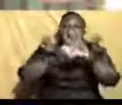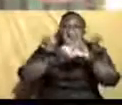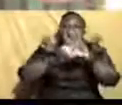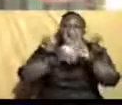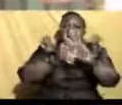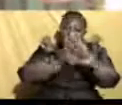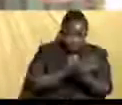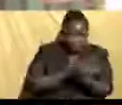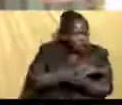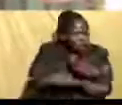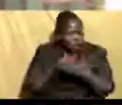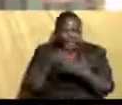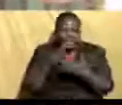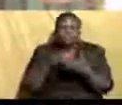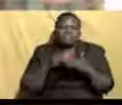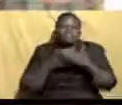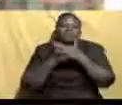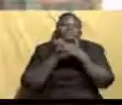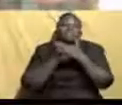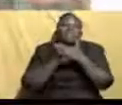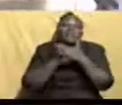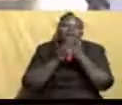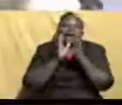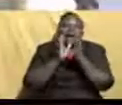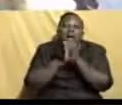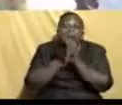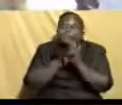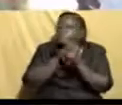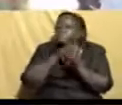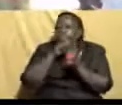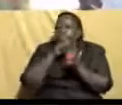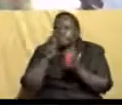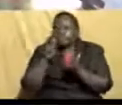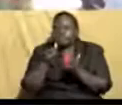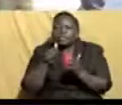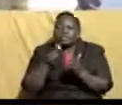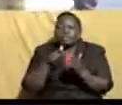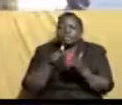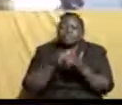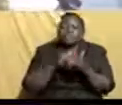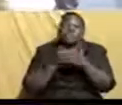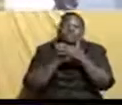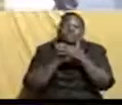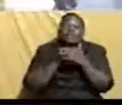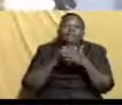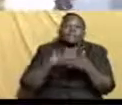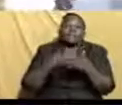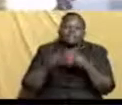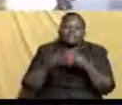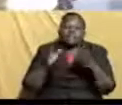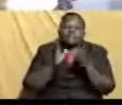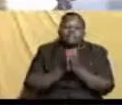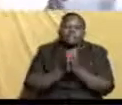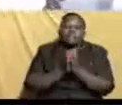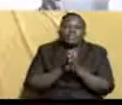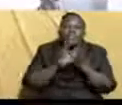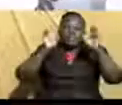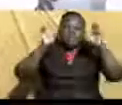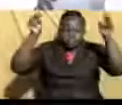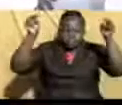and the extent to which we do not support it. I will start with the concept of the basic structure